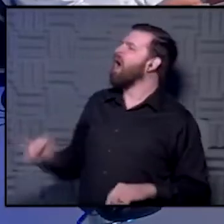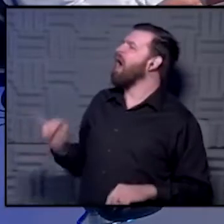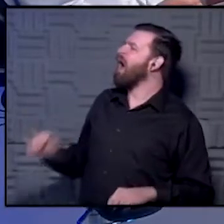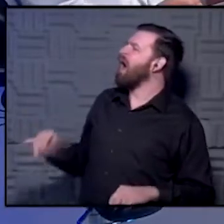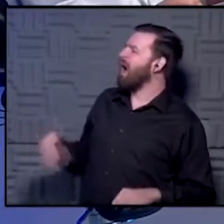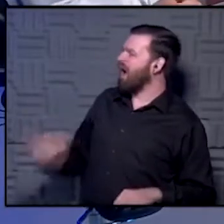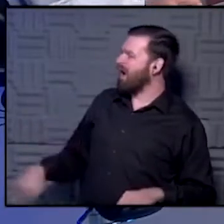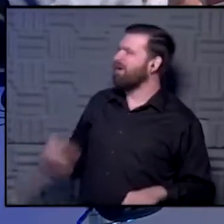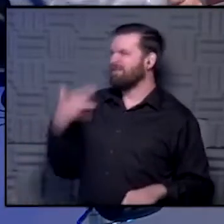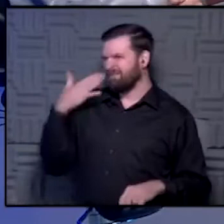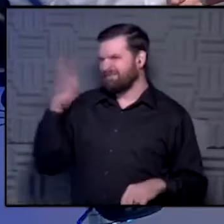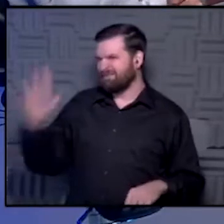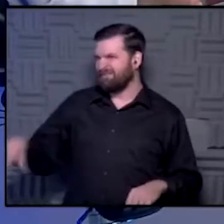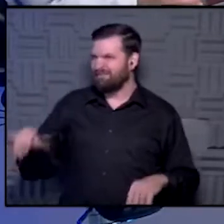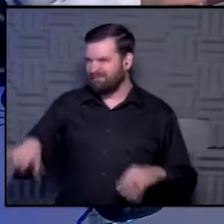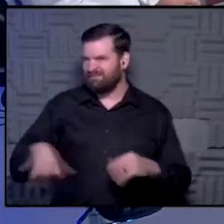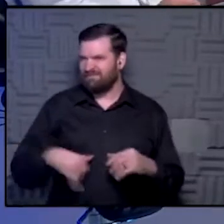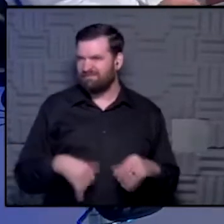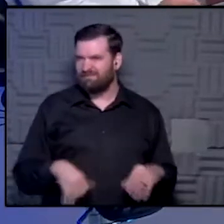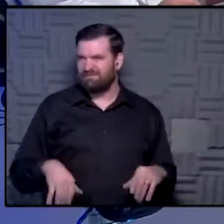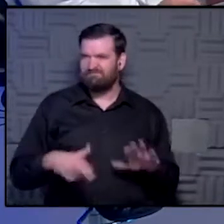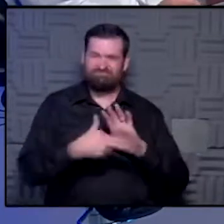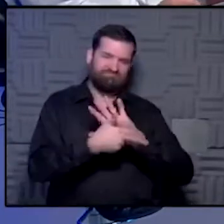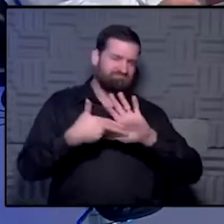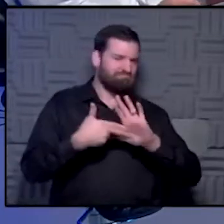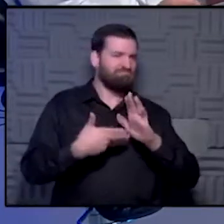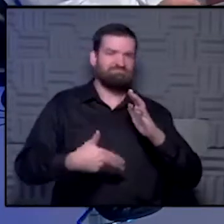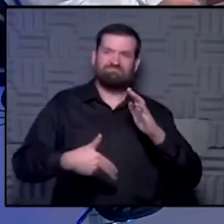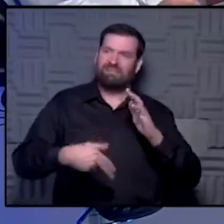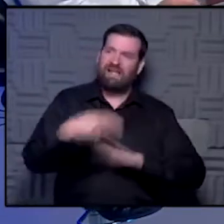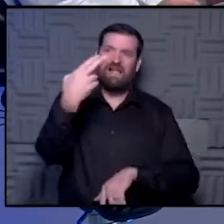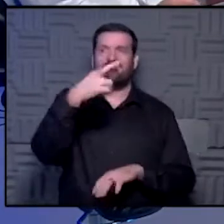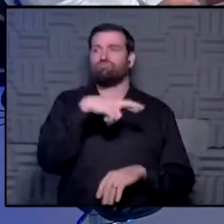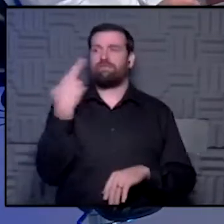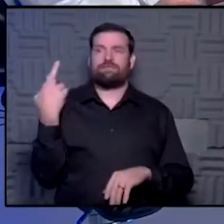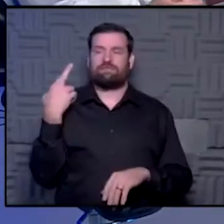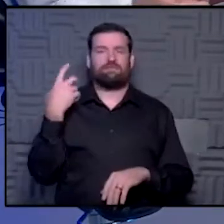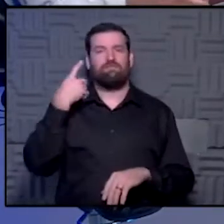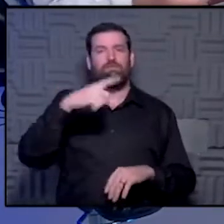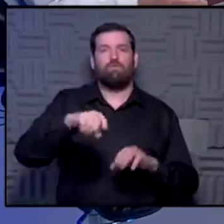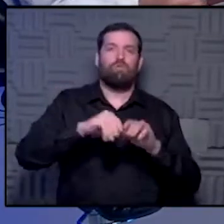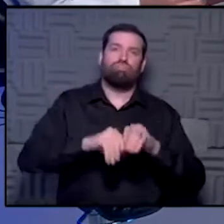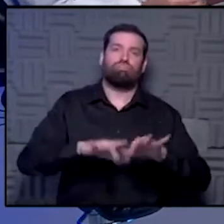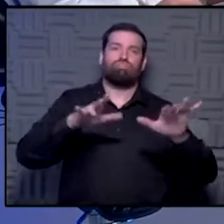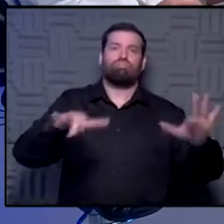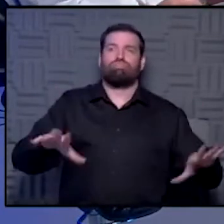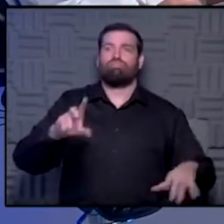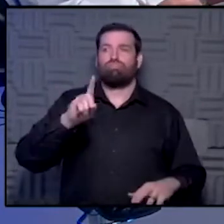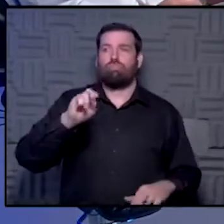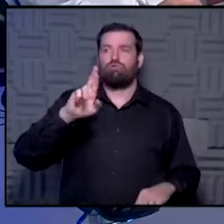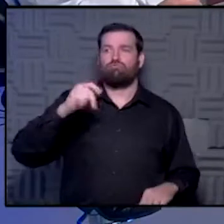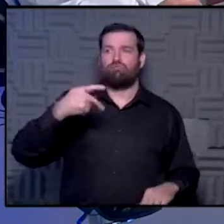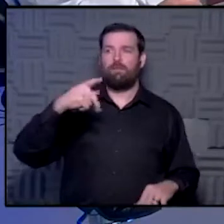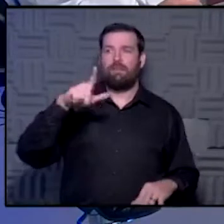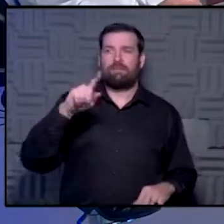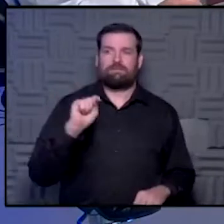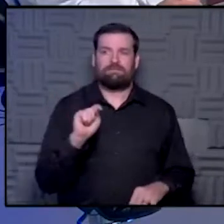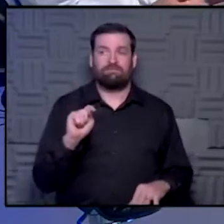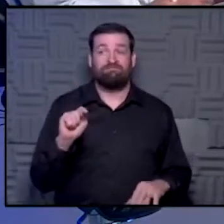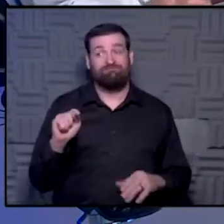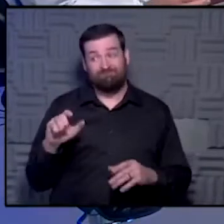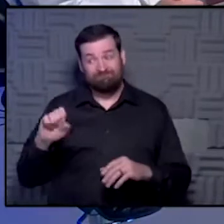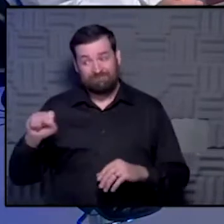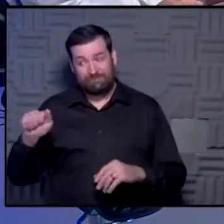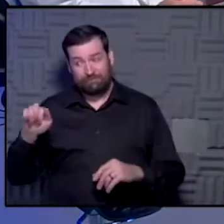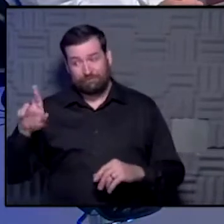what it is. But it is actually, I think, deemed the most highest risk of spreading droplets. So if you just take that with